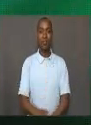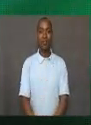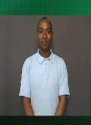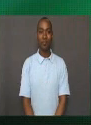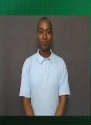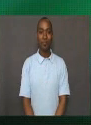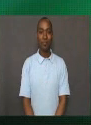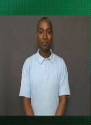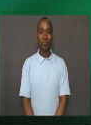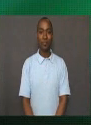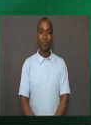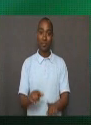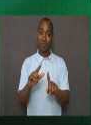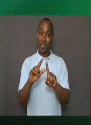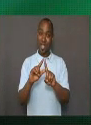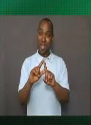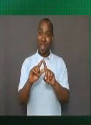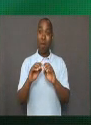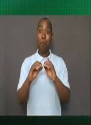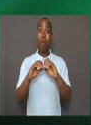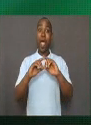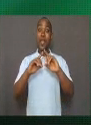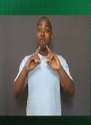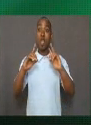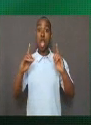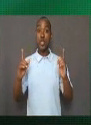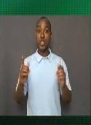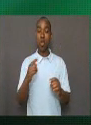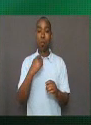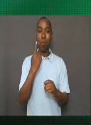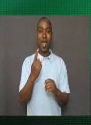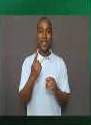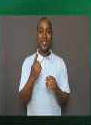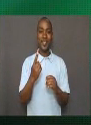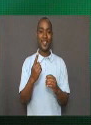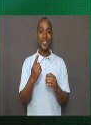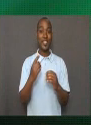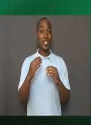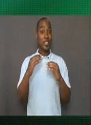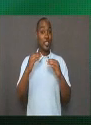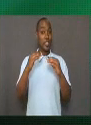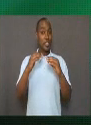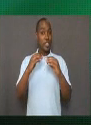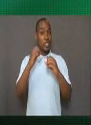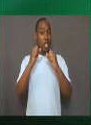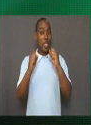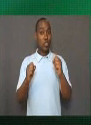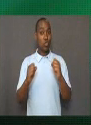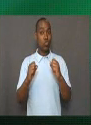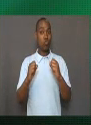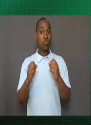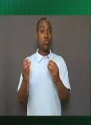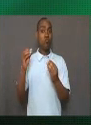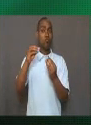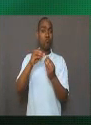The term magnification means to increase the size of an image